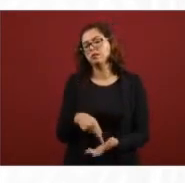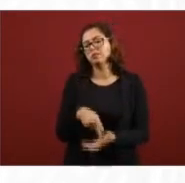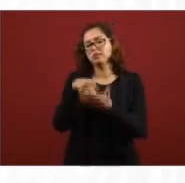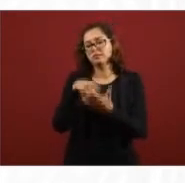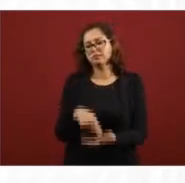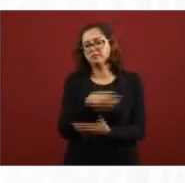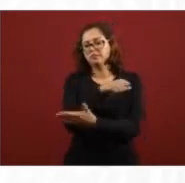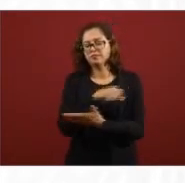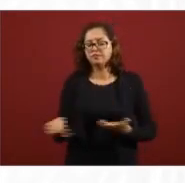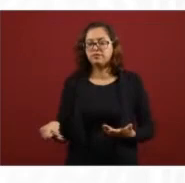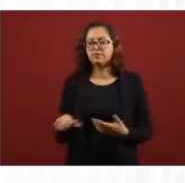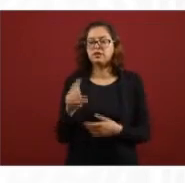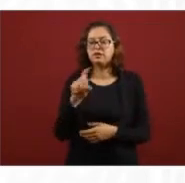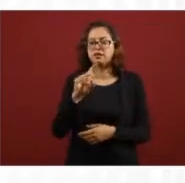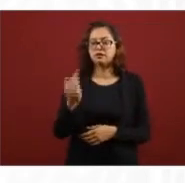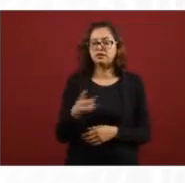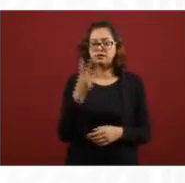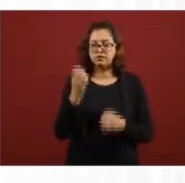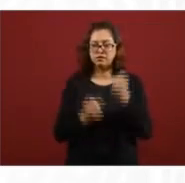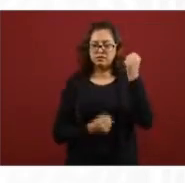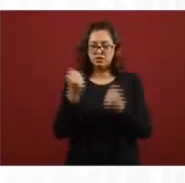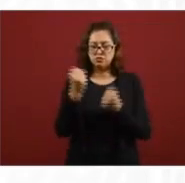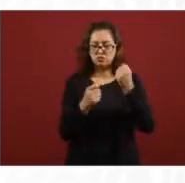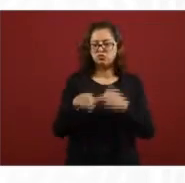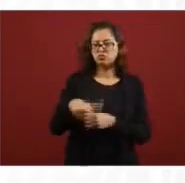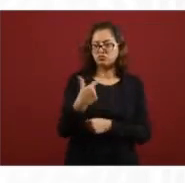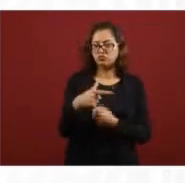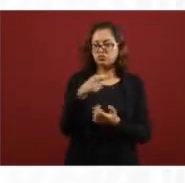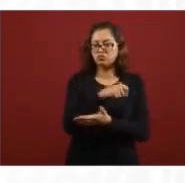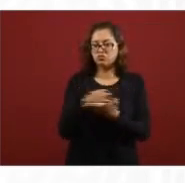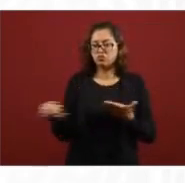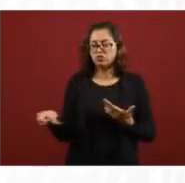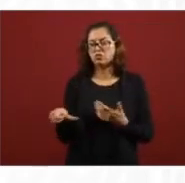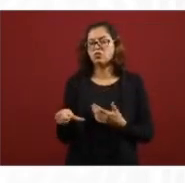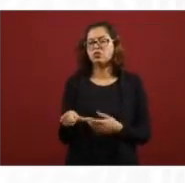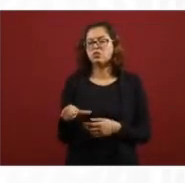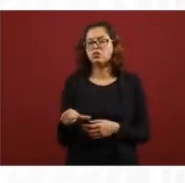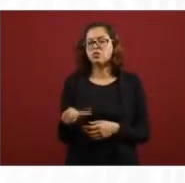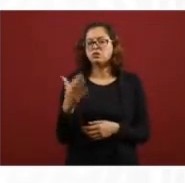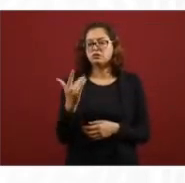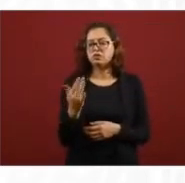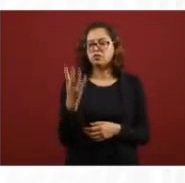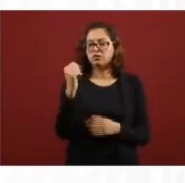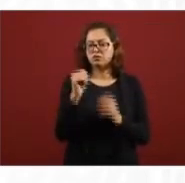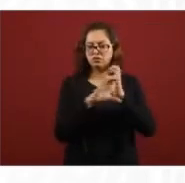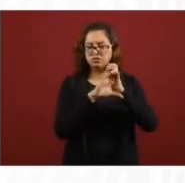9 out of 177, and you can see on the list the numbers. I'm sorry, I'm not going to translate all that whole list.